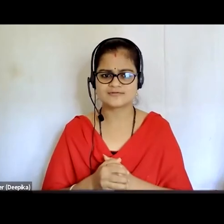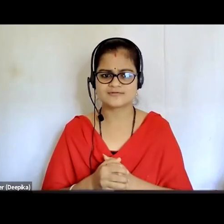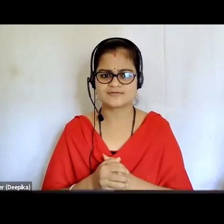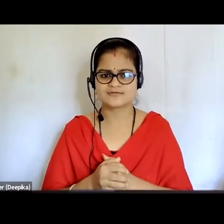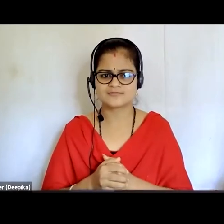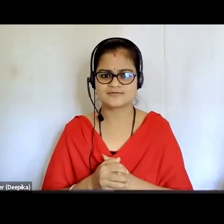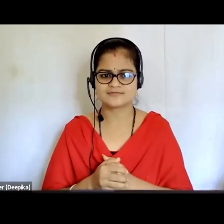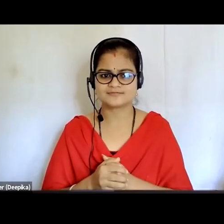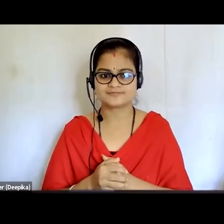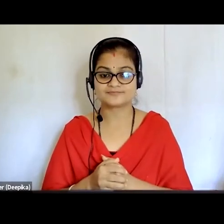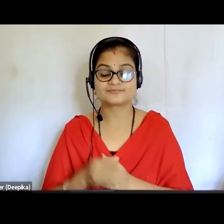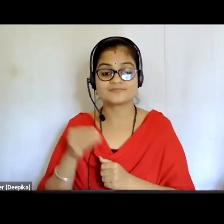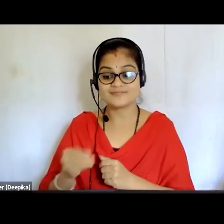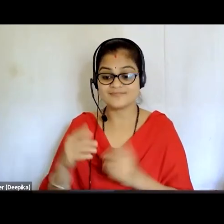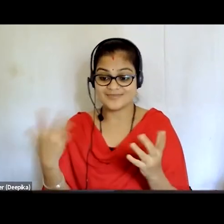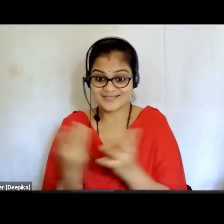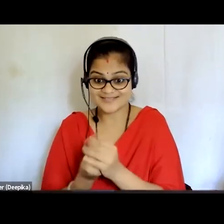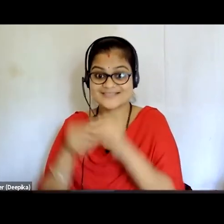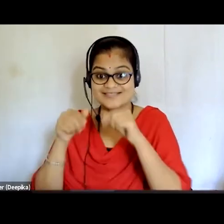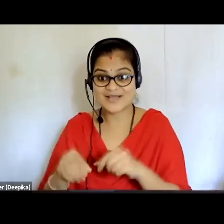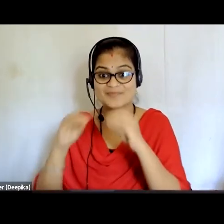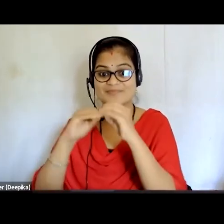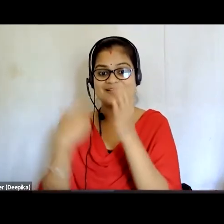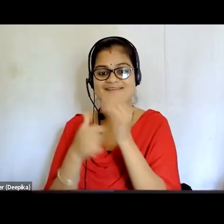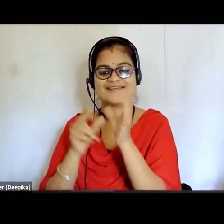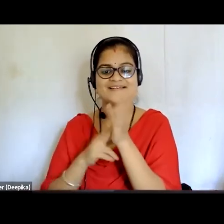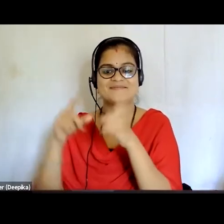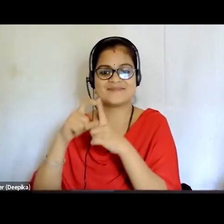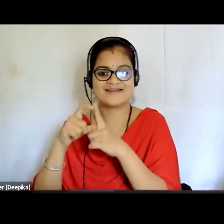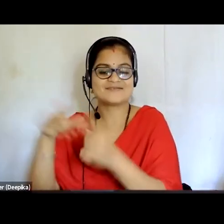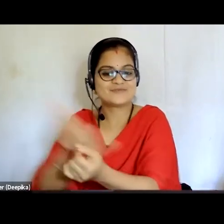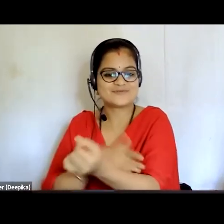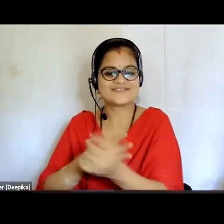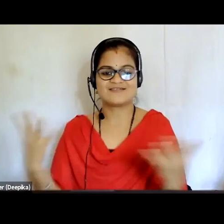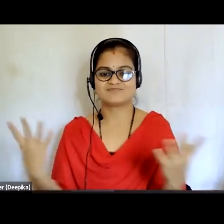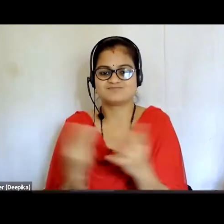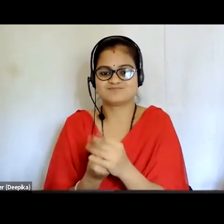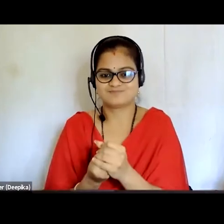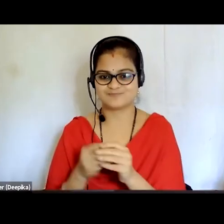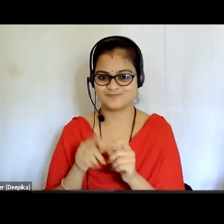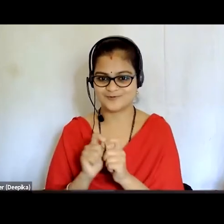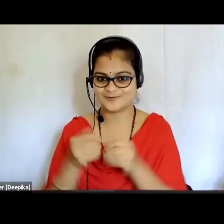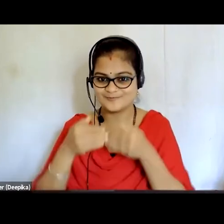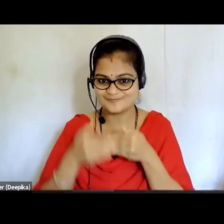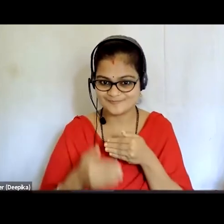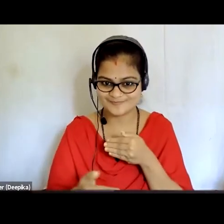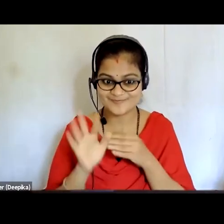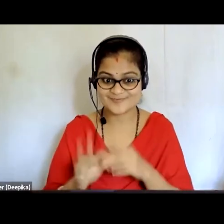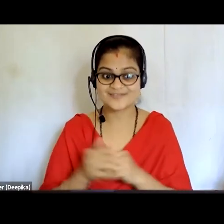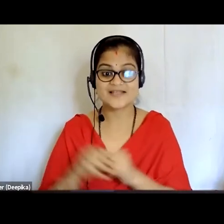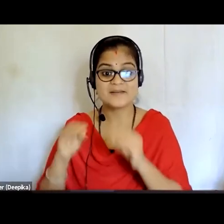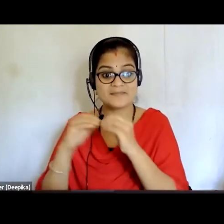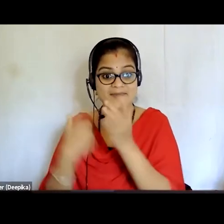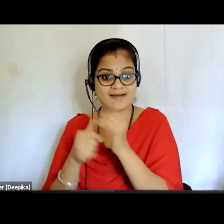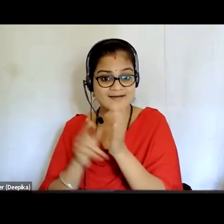emerged, and we collaborated with Brand Music to create one for MAP. Brand Music has worked on what